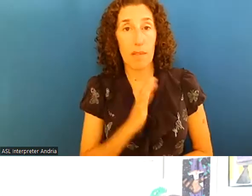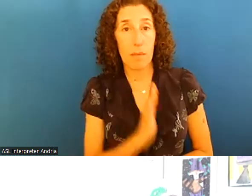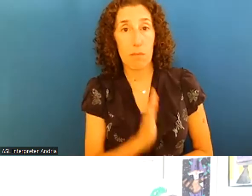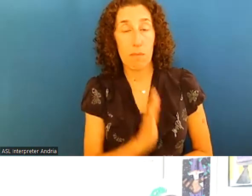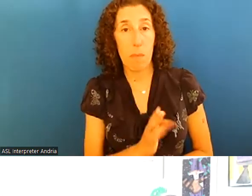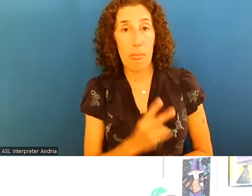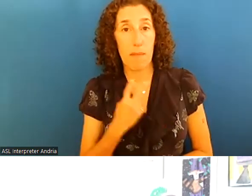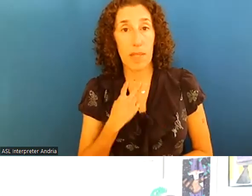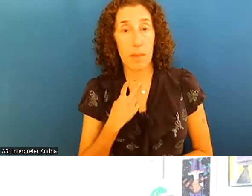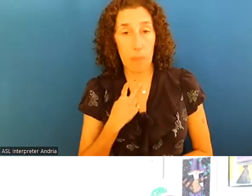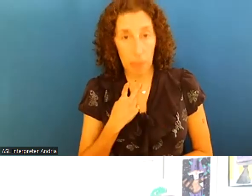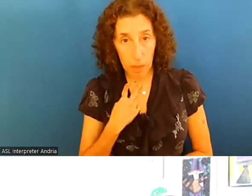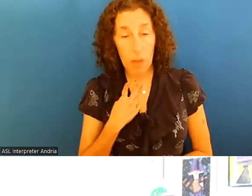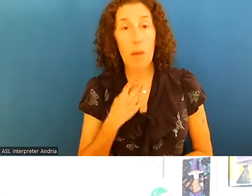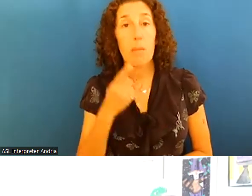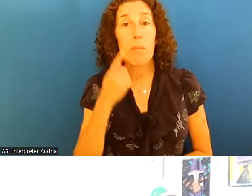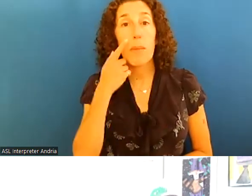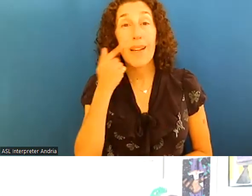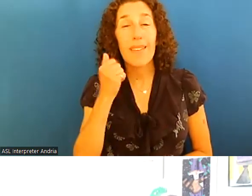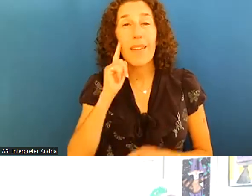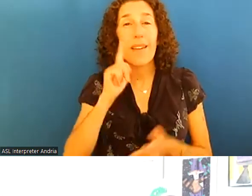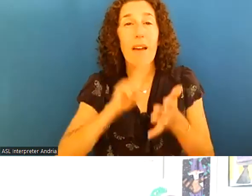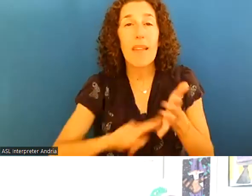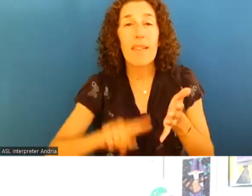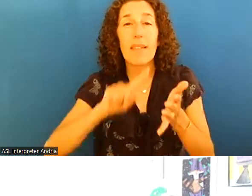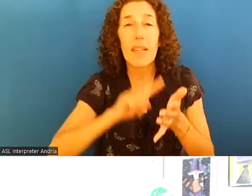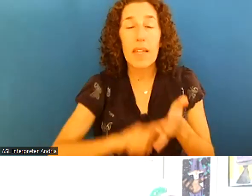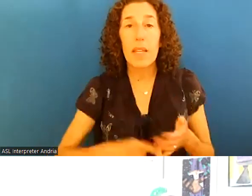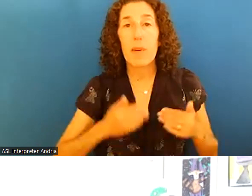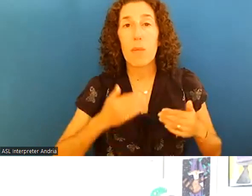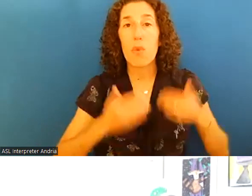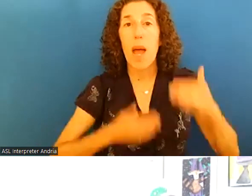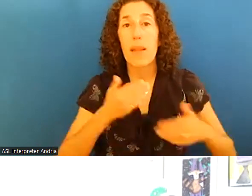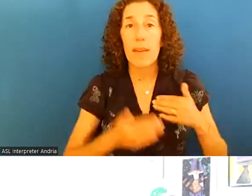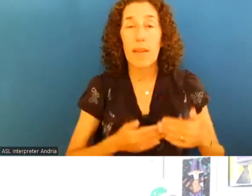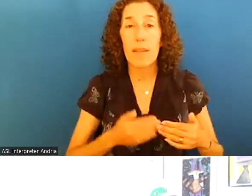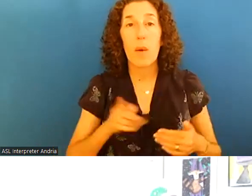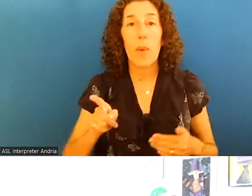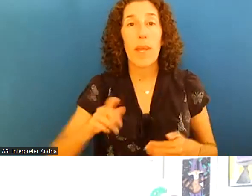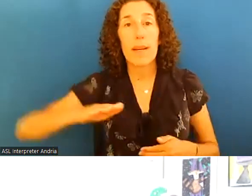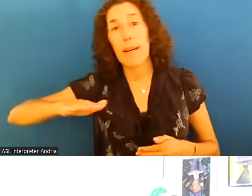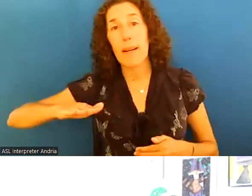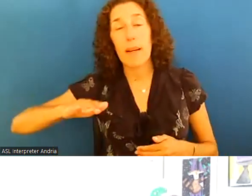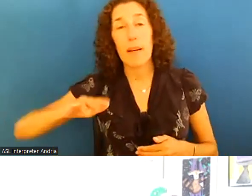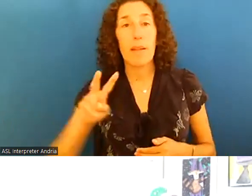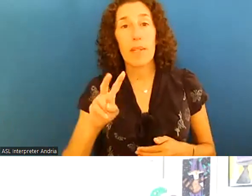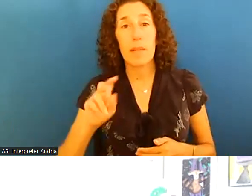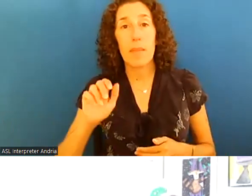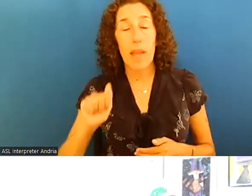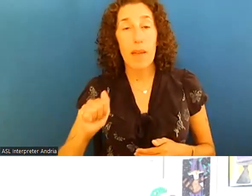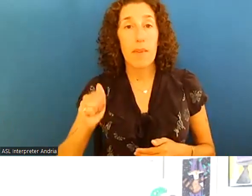of the investigative process so they don't become witnesses in our case. So we try to do our